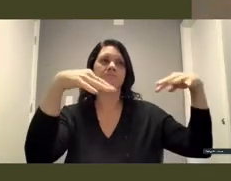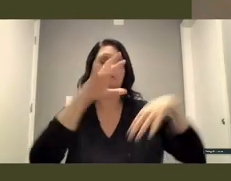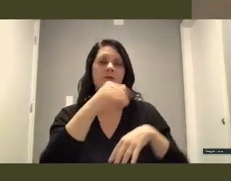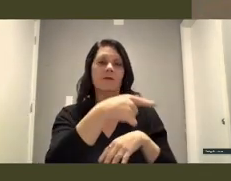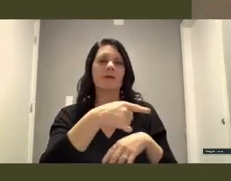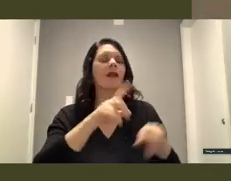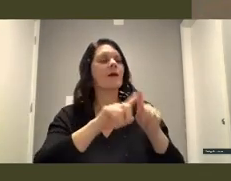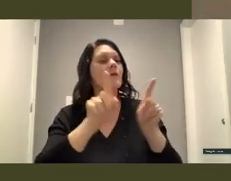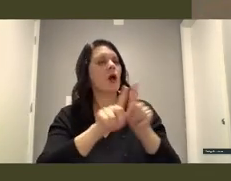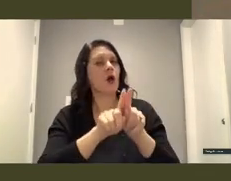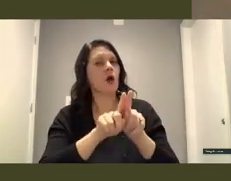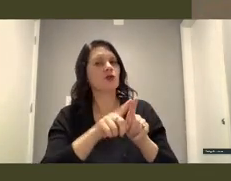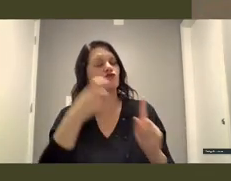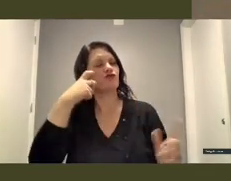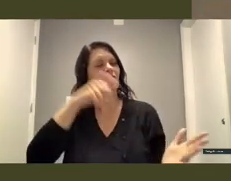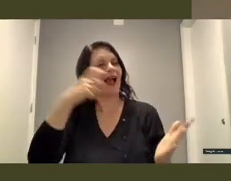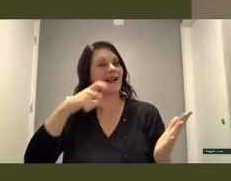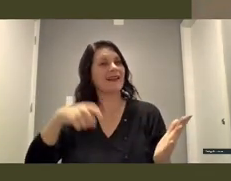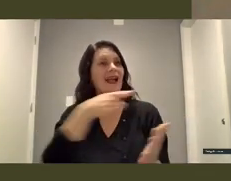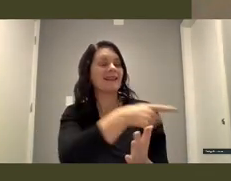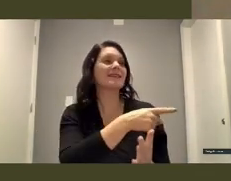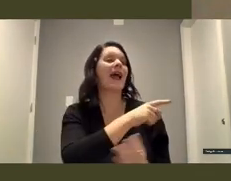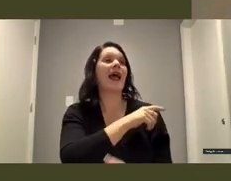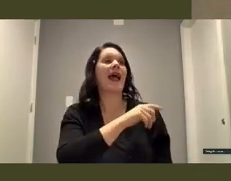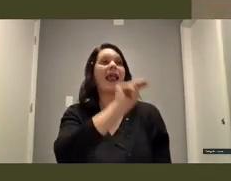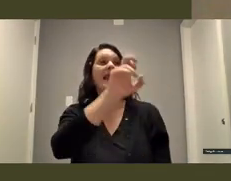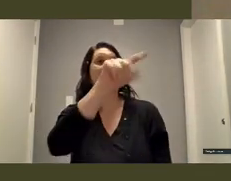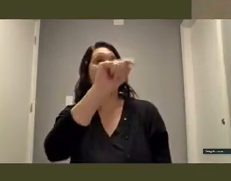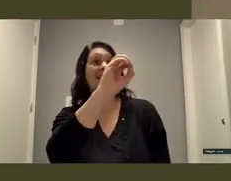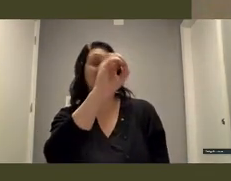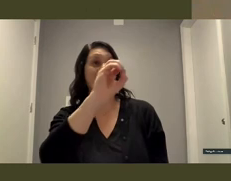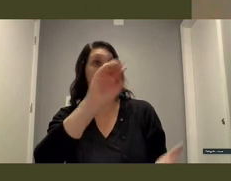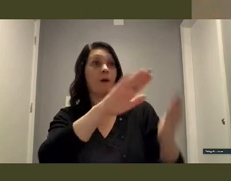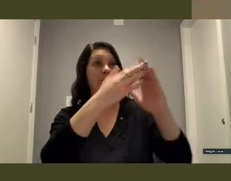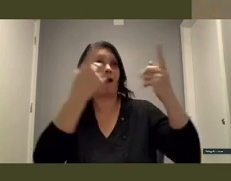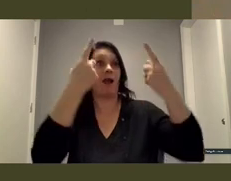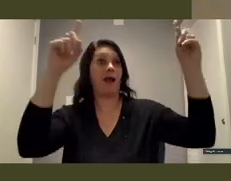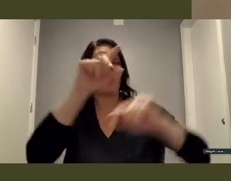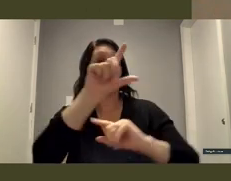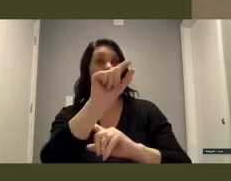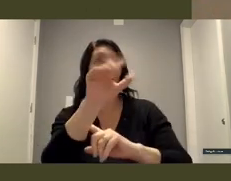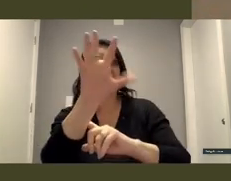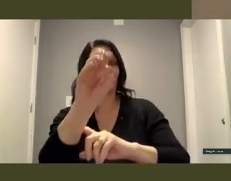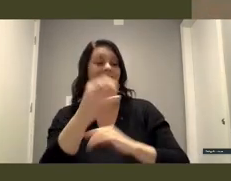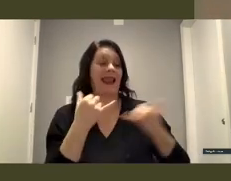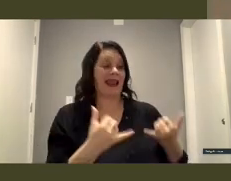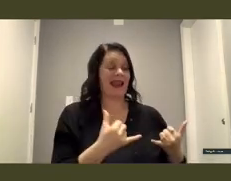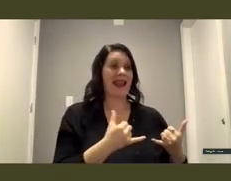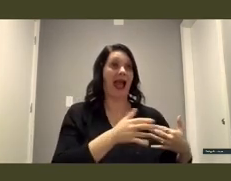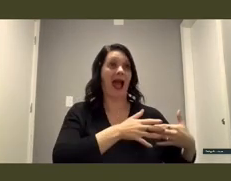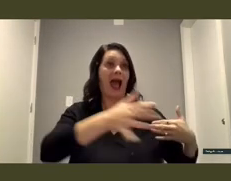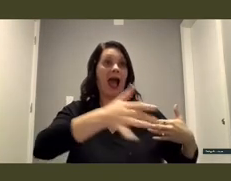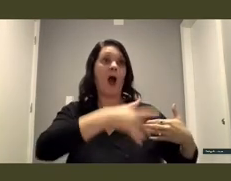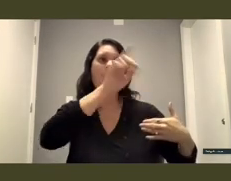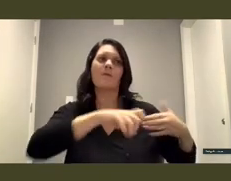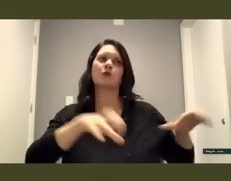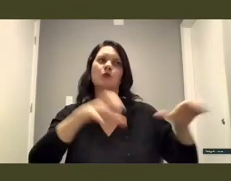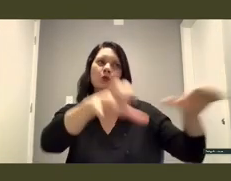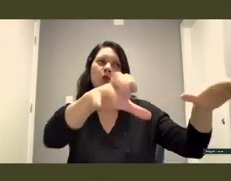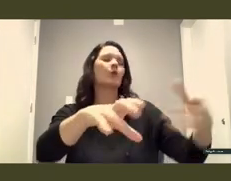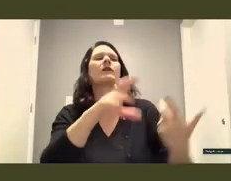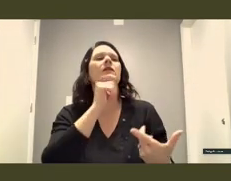of recognition that to get to net zero, things need to be done, you know, in the short term, not just an aspiration for a long term. And I